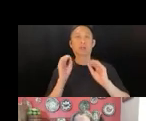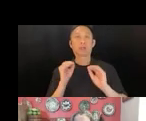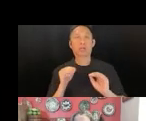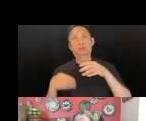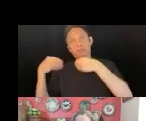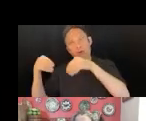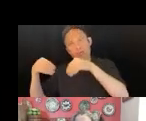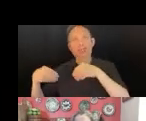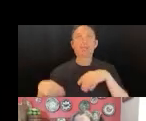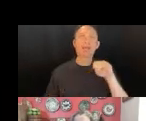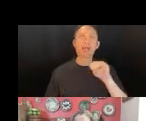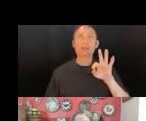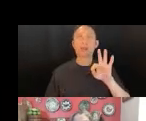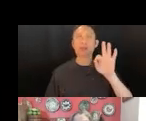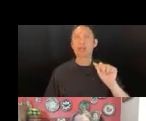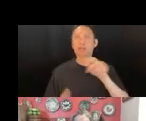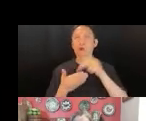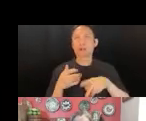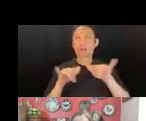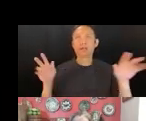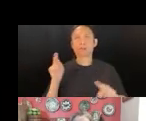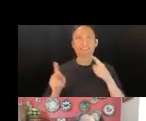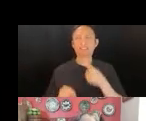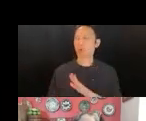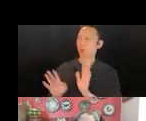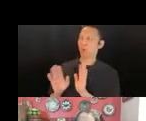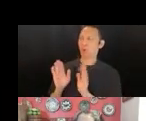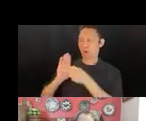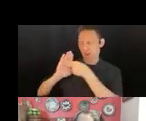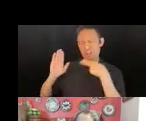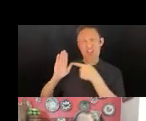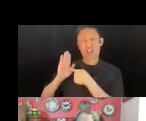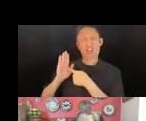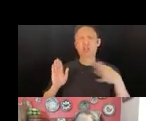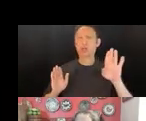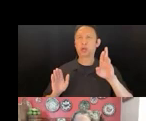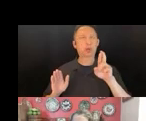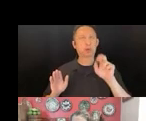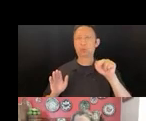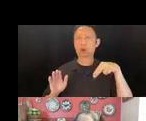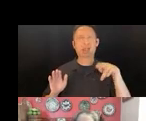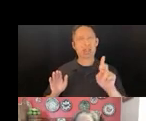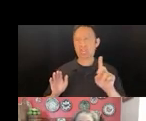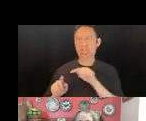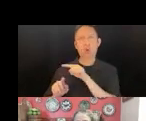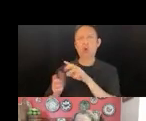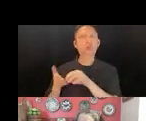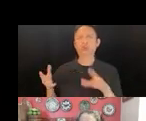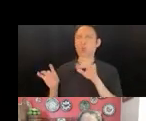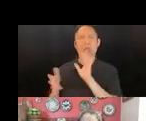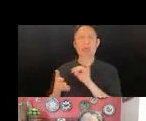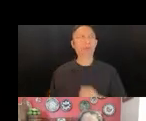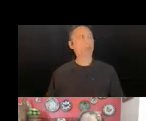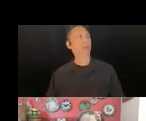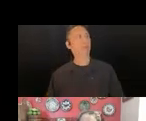or twice, don't say the word brand, they don't like that. And I said, the students, meaning the students. And I was like, okay, I'll